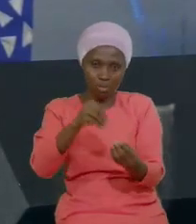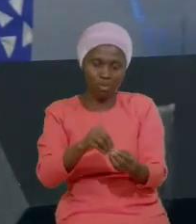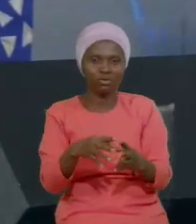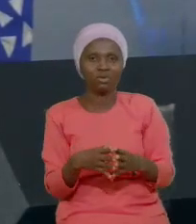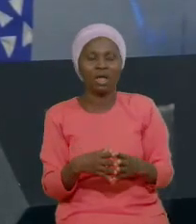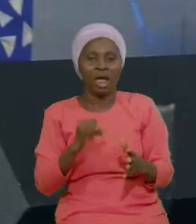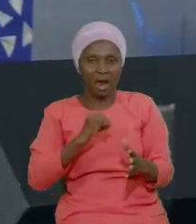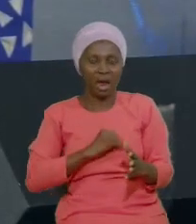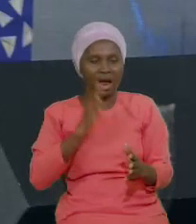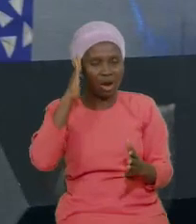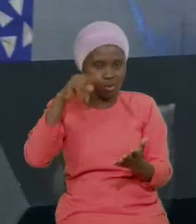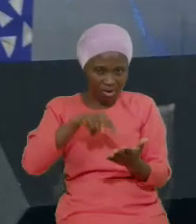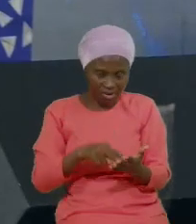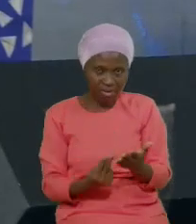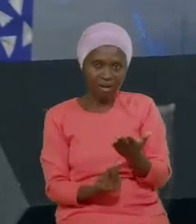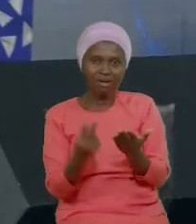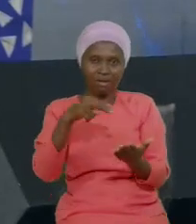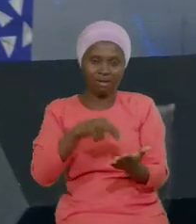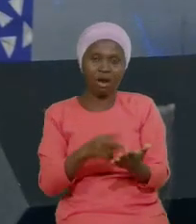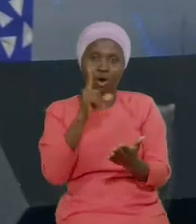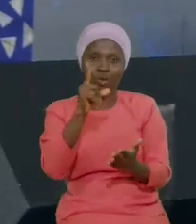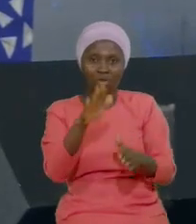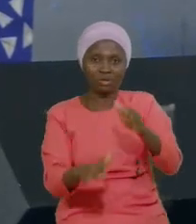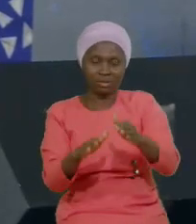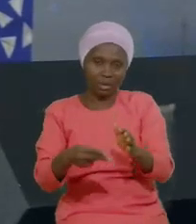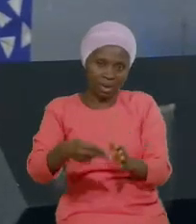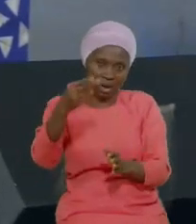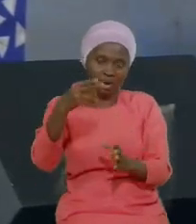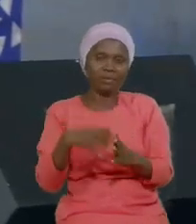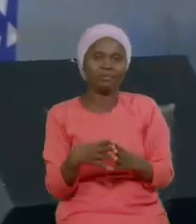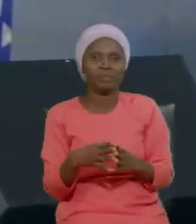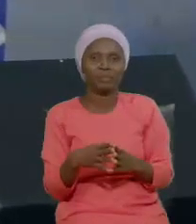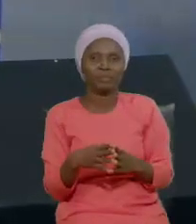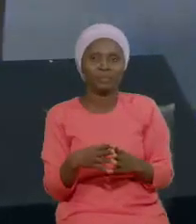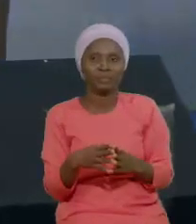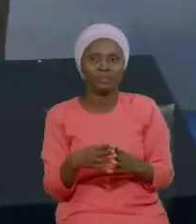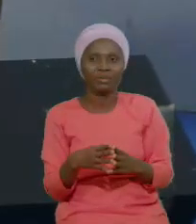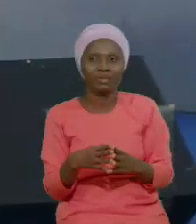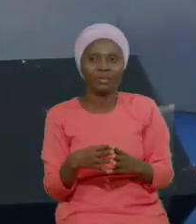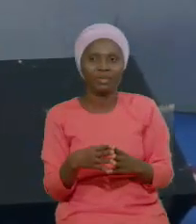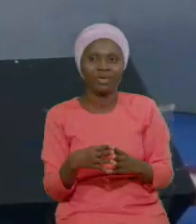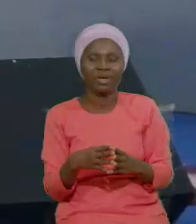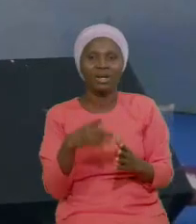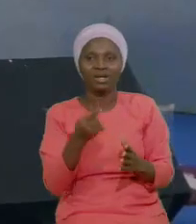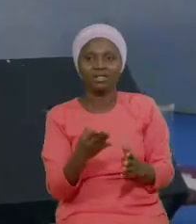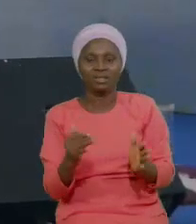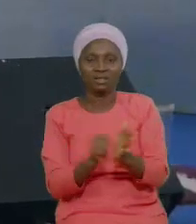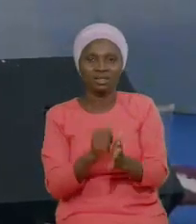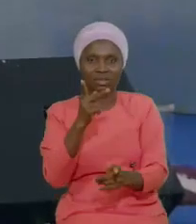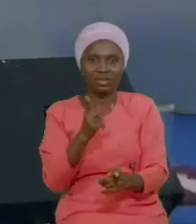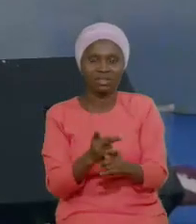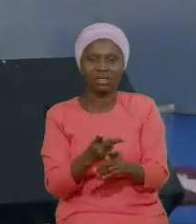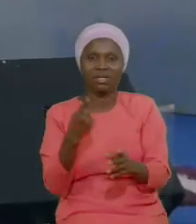more. I will rise one step higher. It's the thing that keeps the propeller of your car,